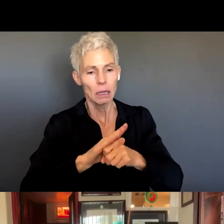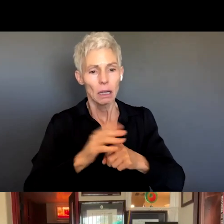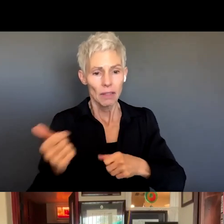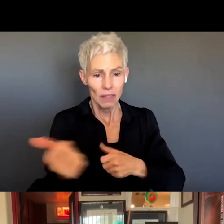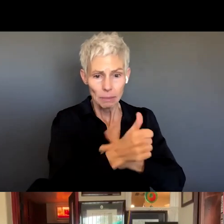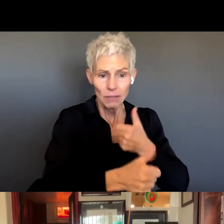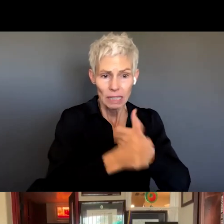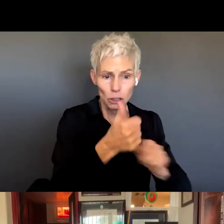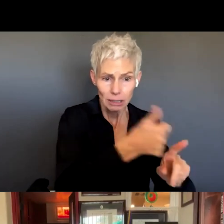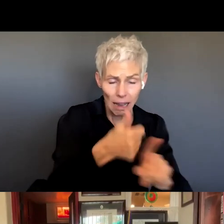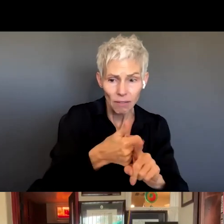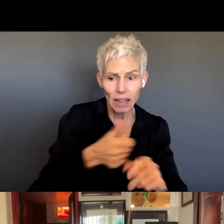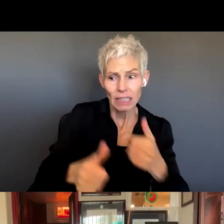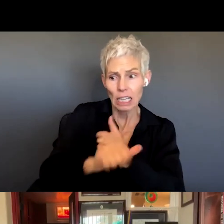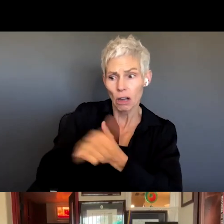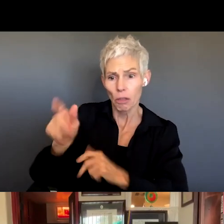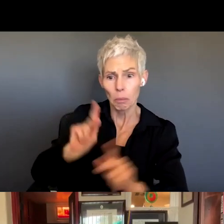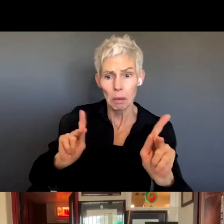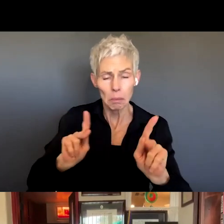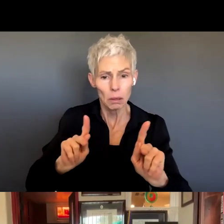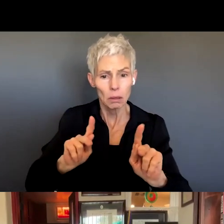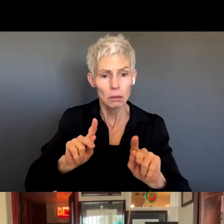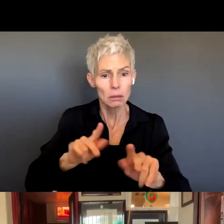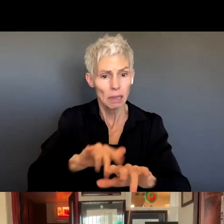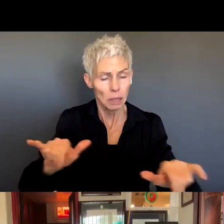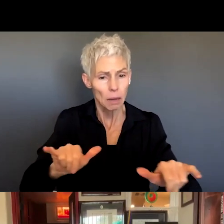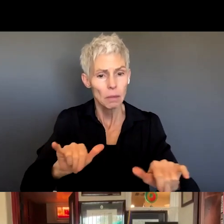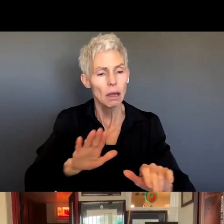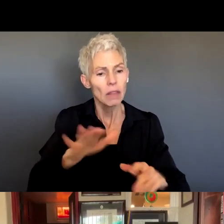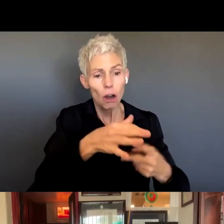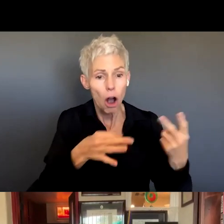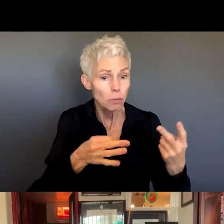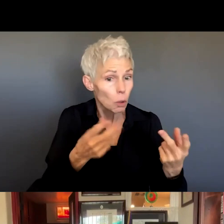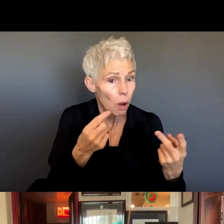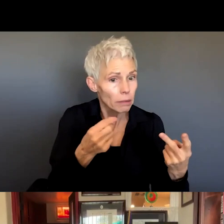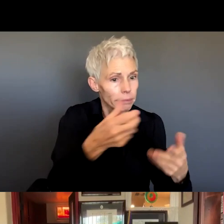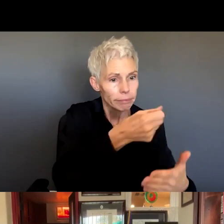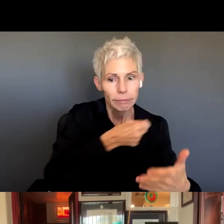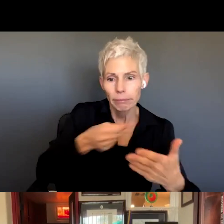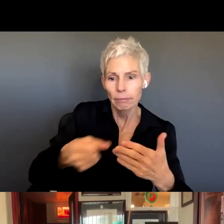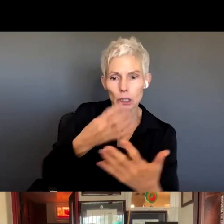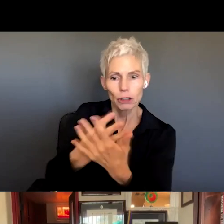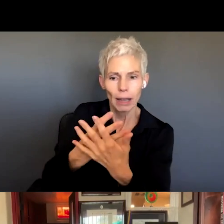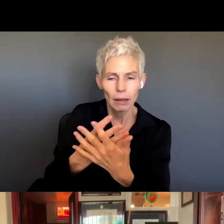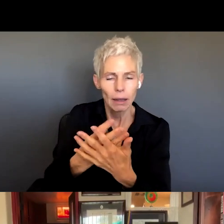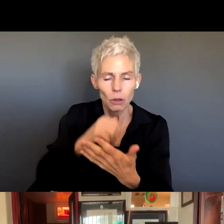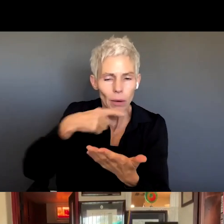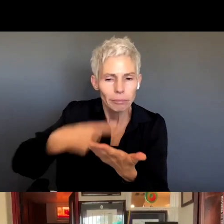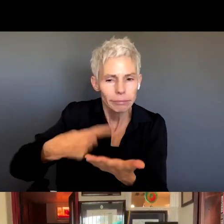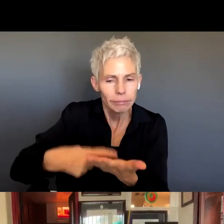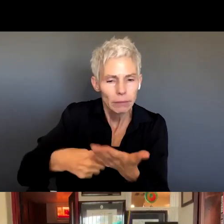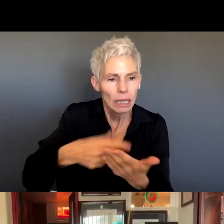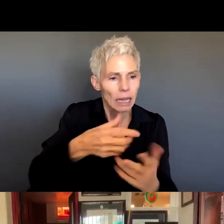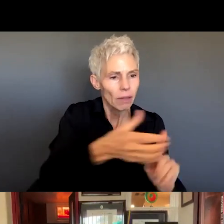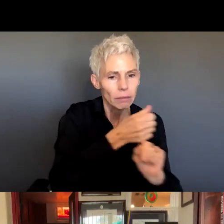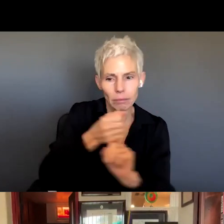to others. And, what are their options? Well, they've got jail, and we all know, I don't have to spend much time talking about why jail is bad to